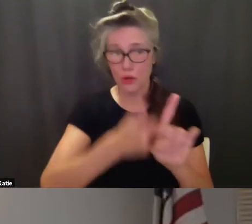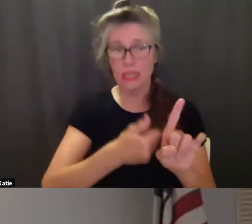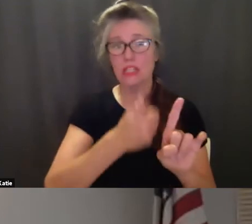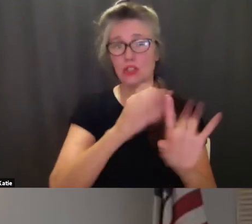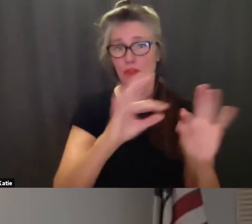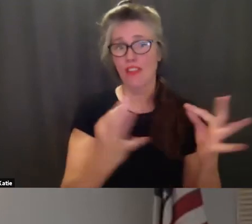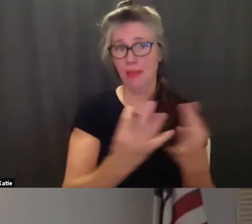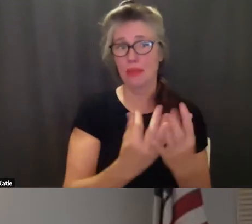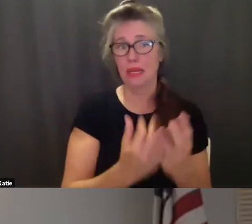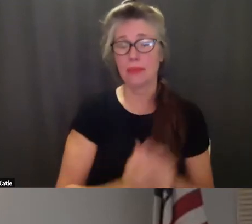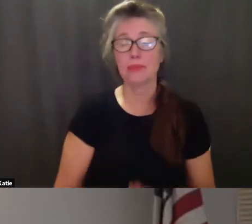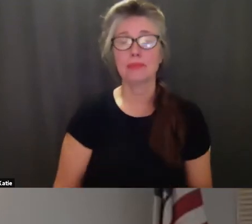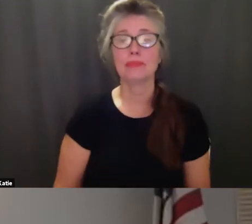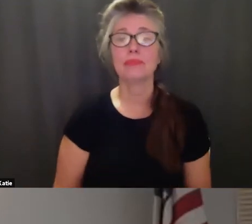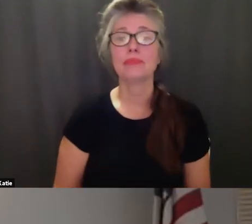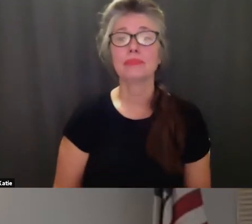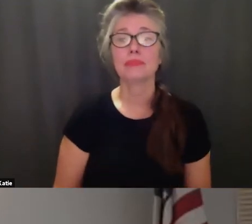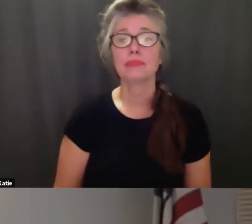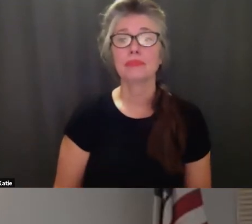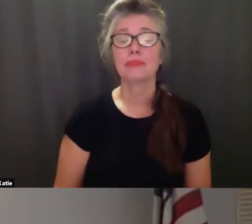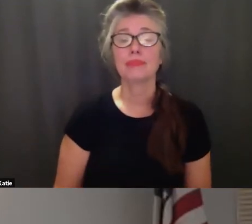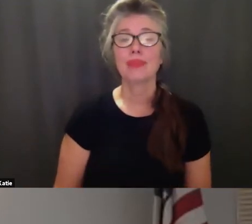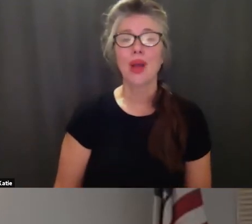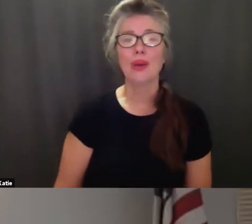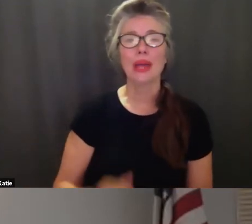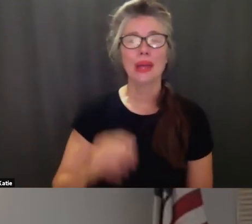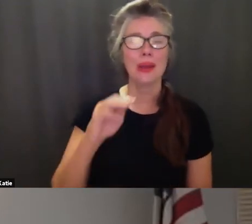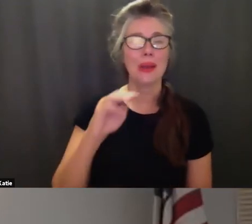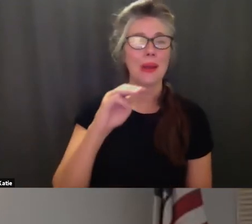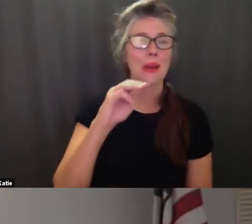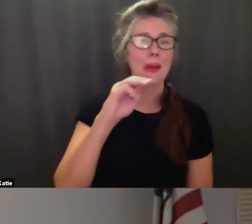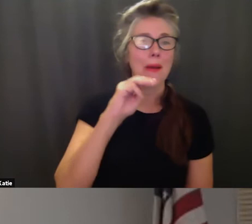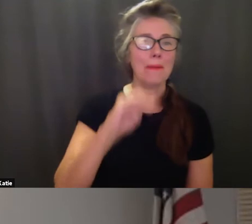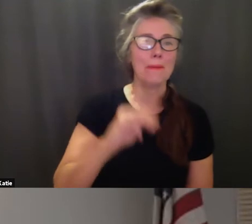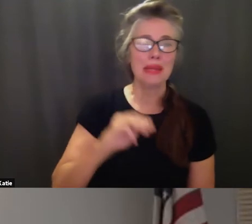you. Ms. Munoz, oh, sorry, Sims-Moten.